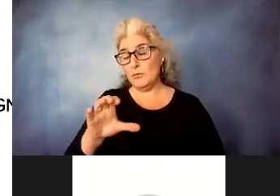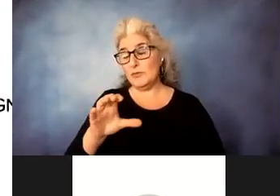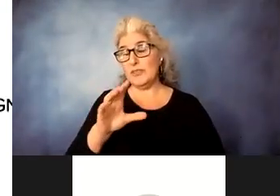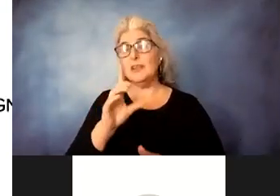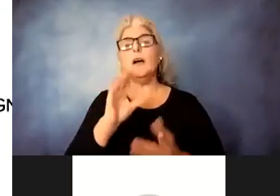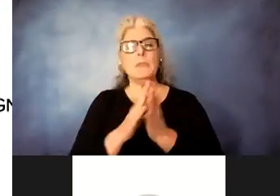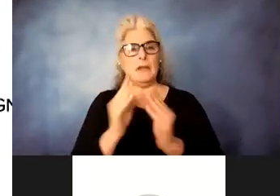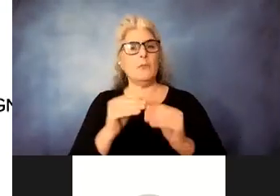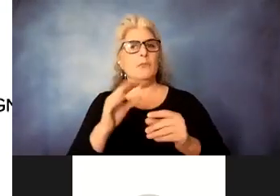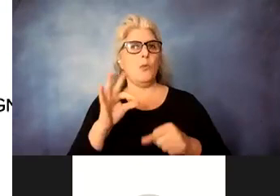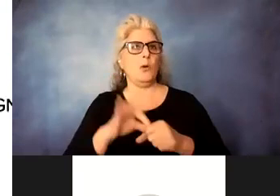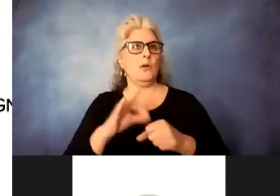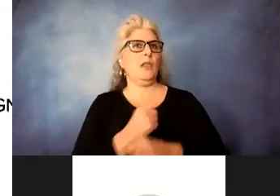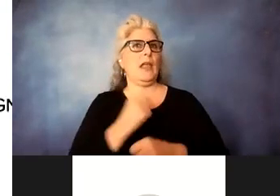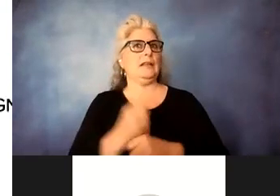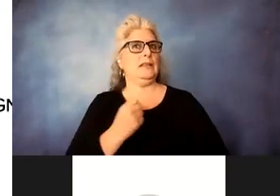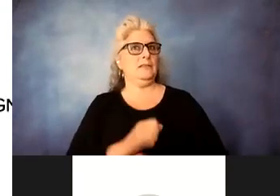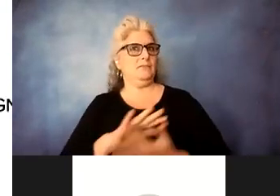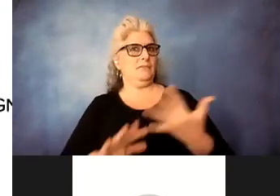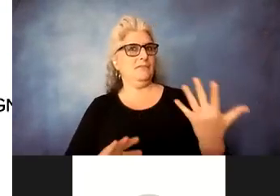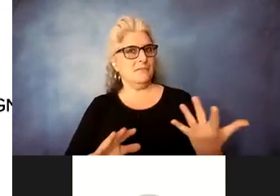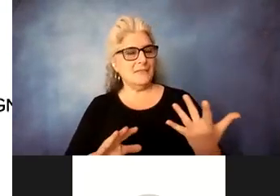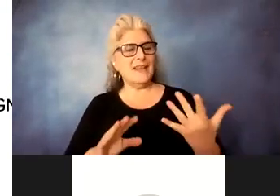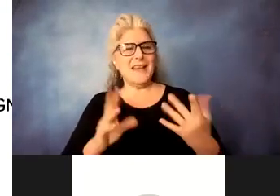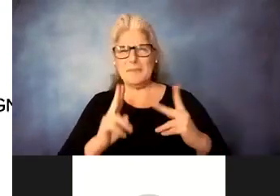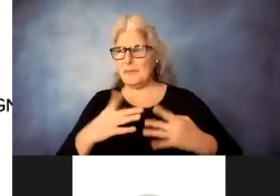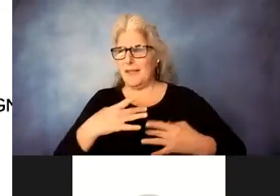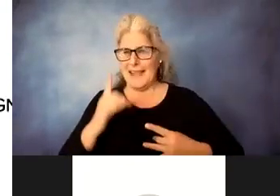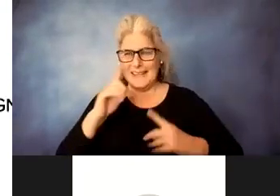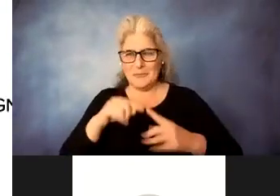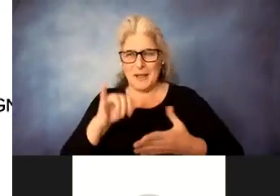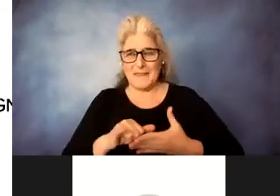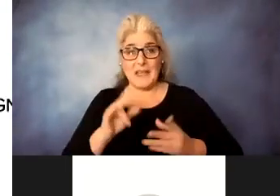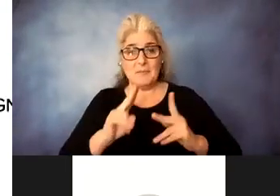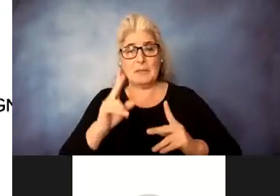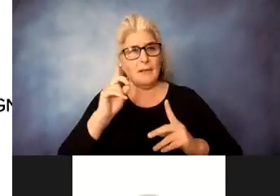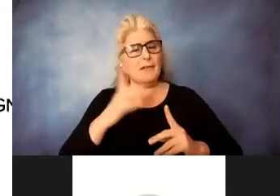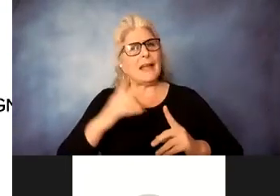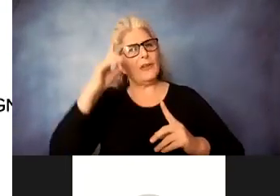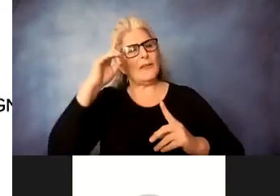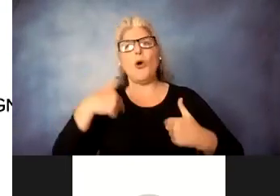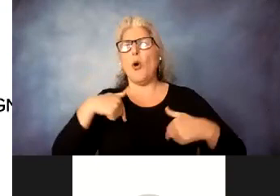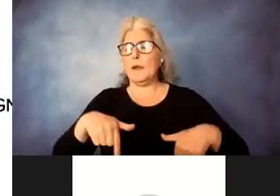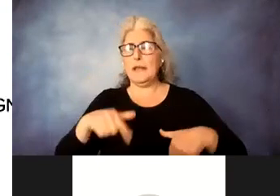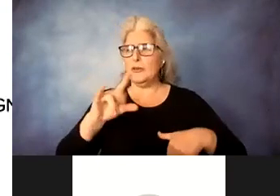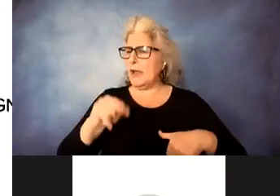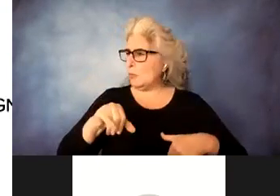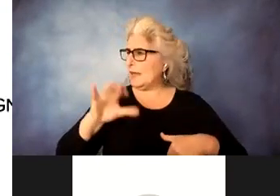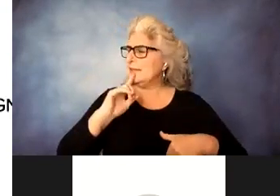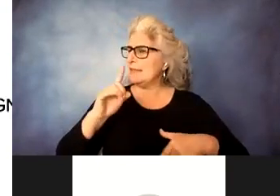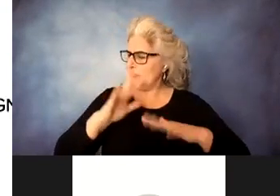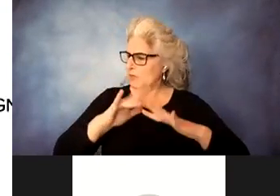just highlight for folks. Voters really like hearing about this because, like I said, they like to think of New York as being a really diverse place. They're proud of New